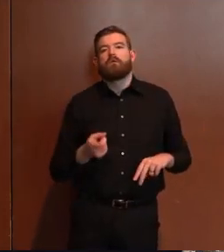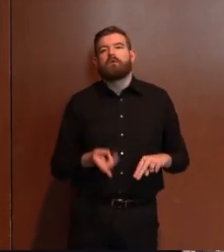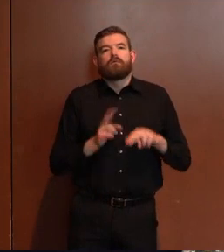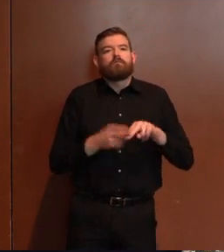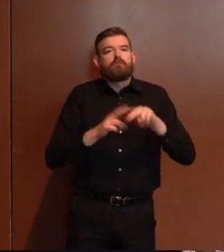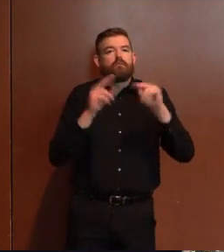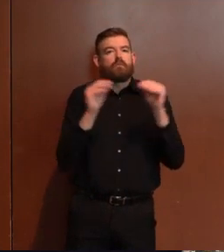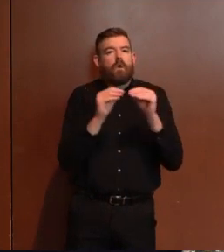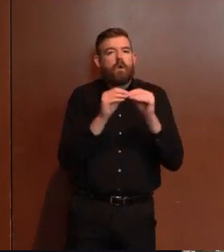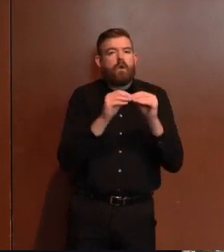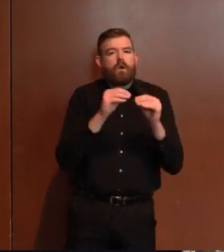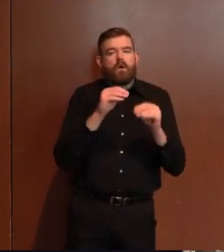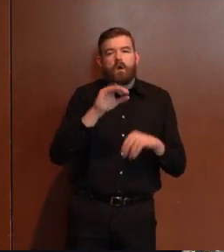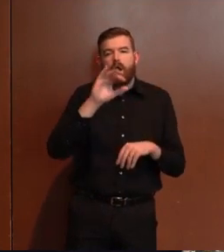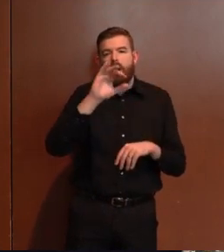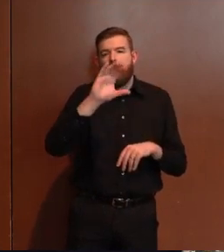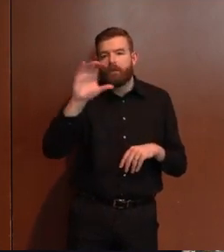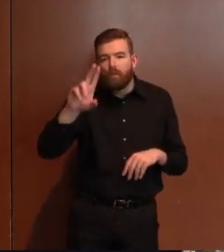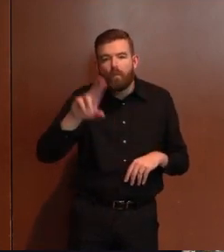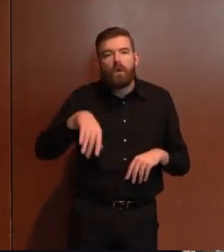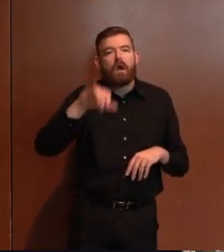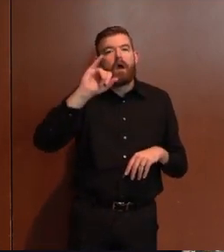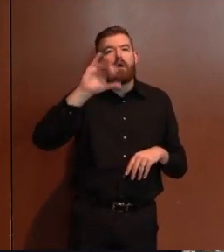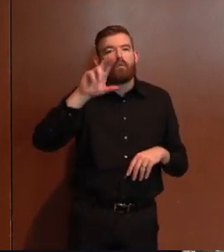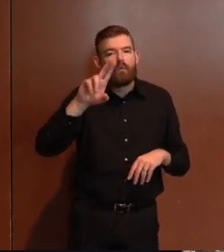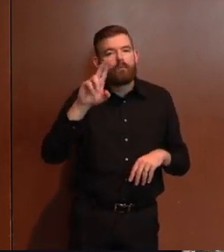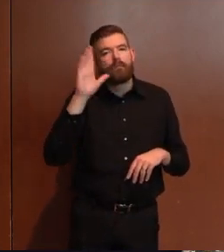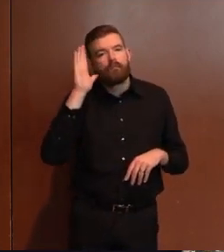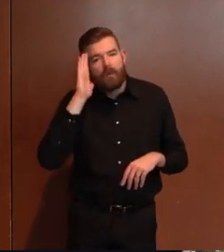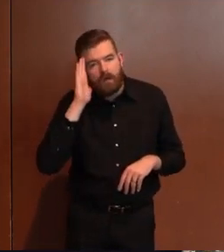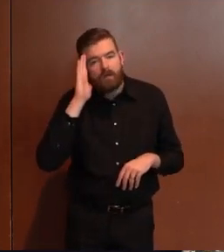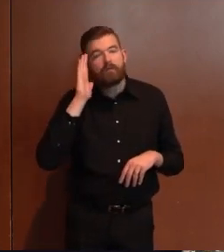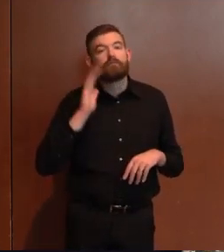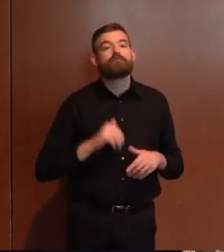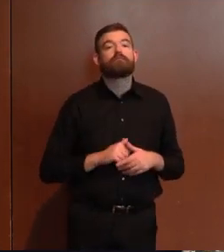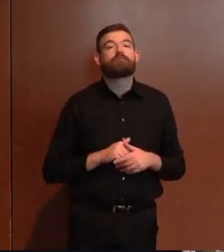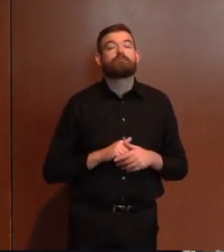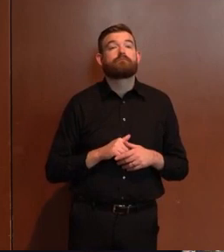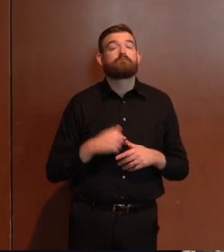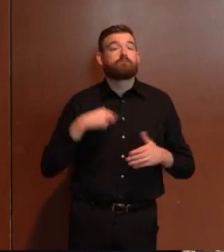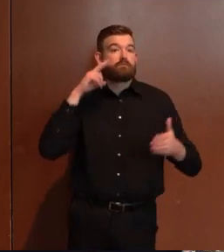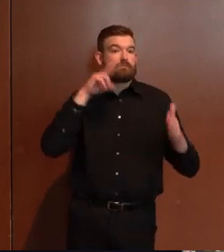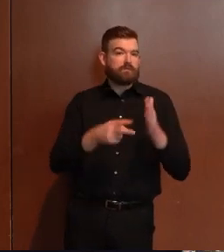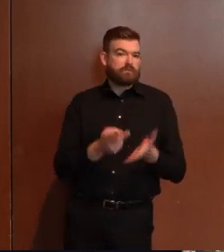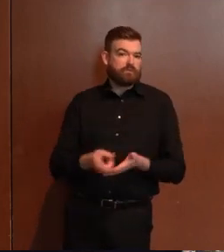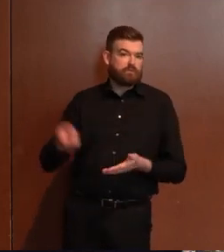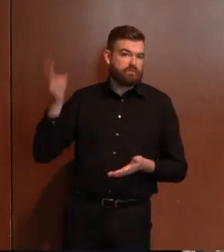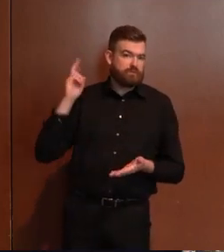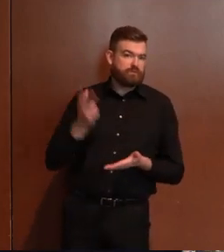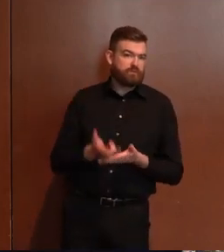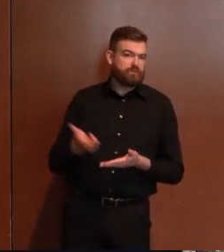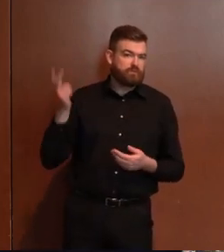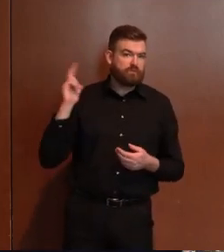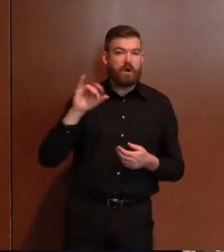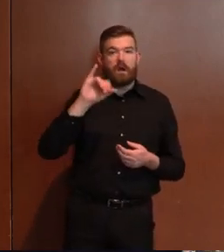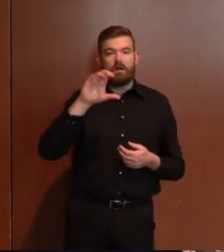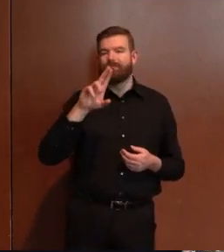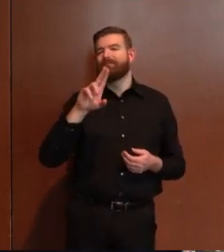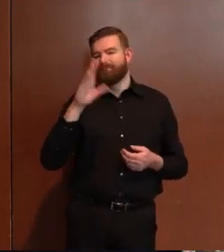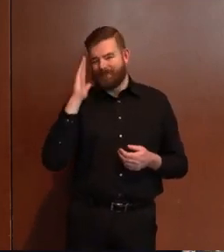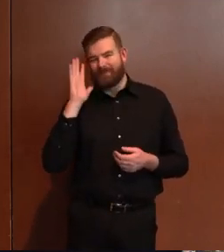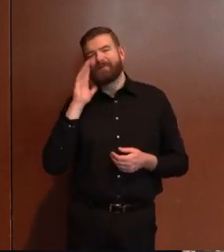to. We had projected 2.5 weeks ago that the critical care capacity had to increase by